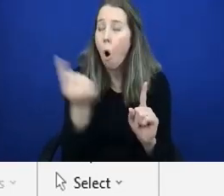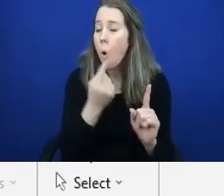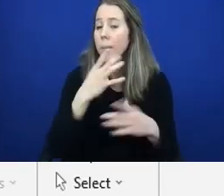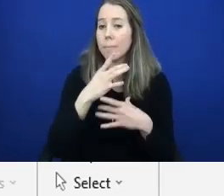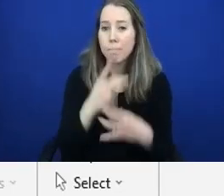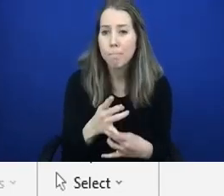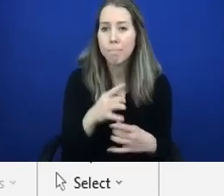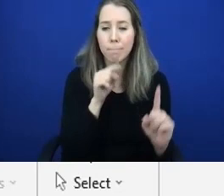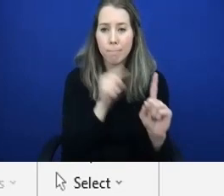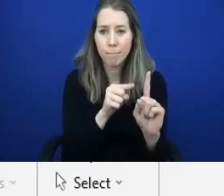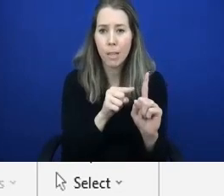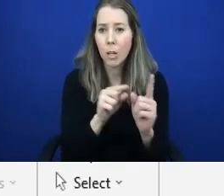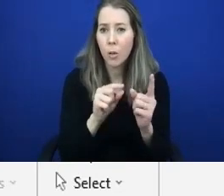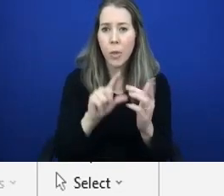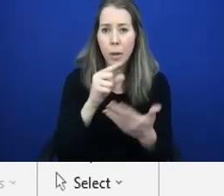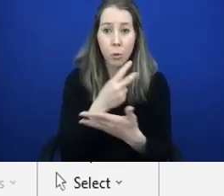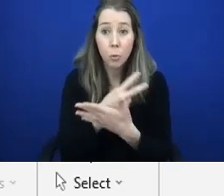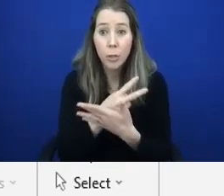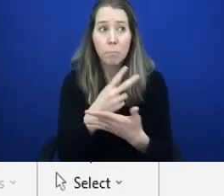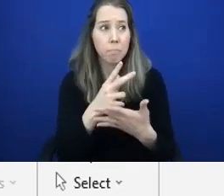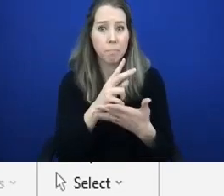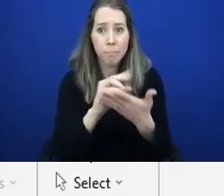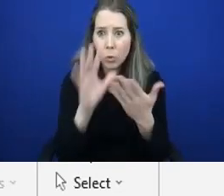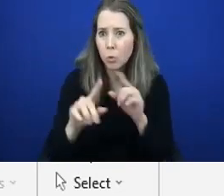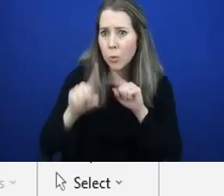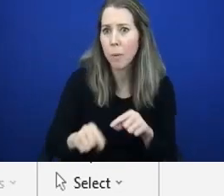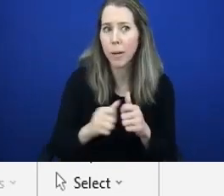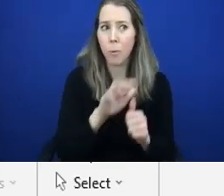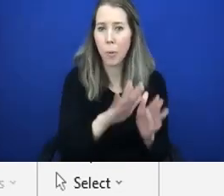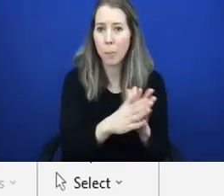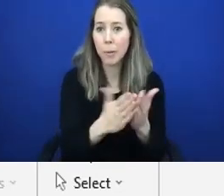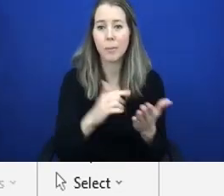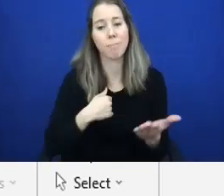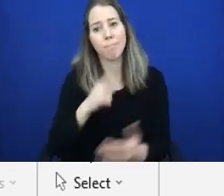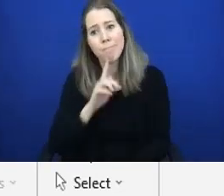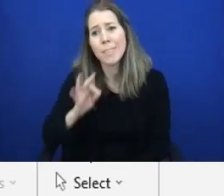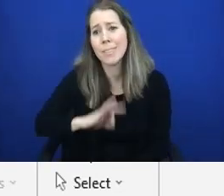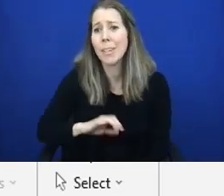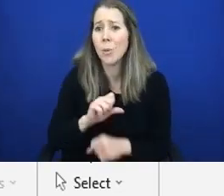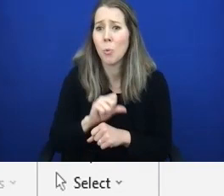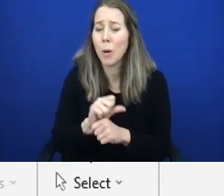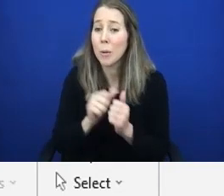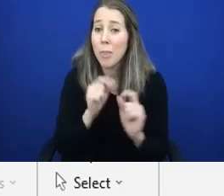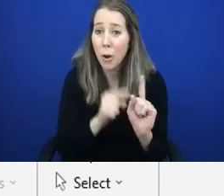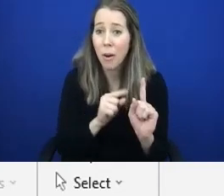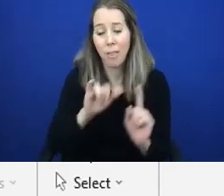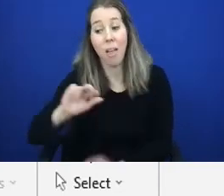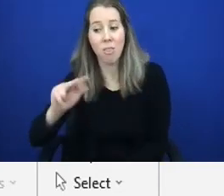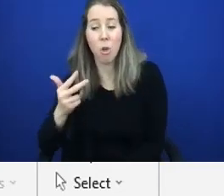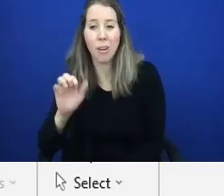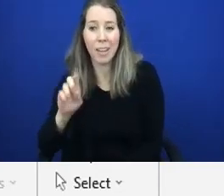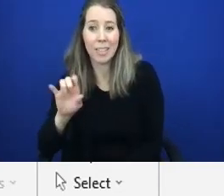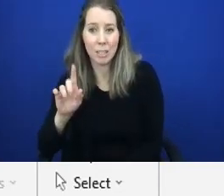students were responding to her book. And so I was privileged to be able to work with her on that 3rd